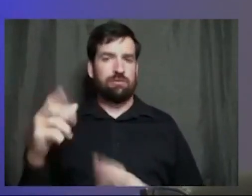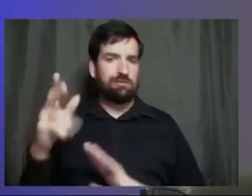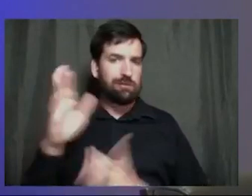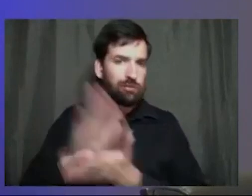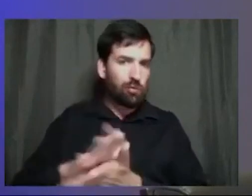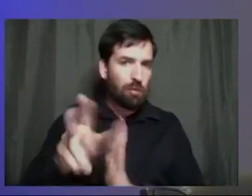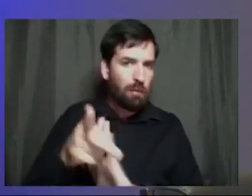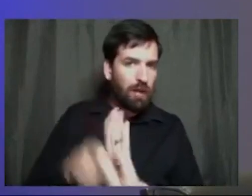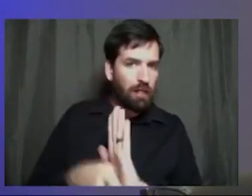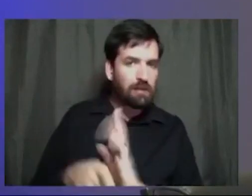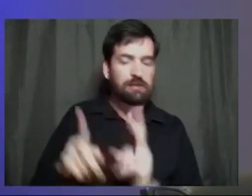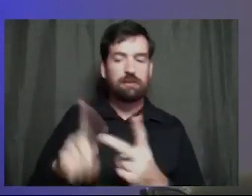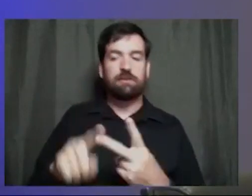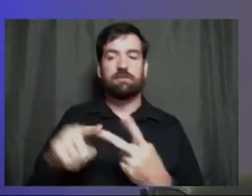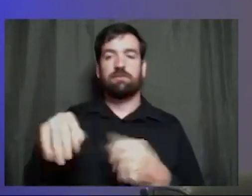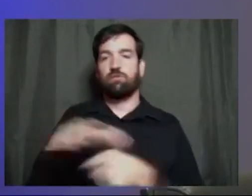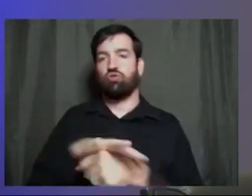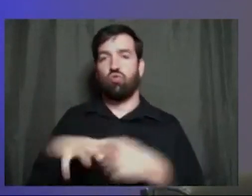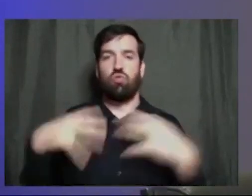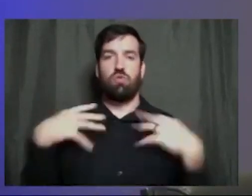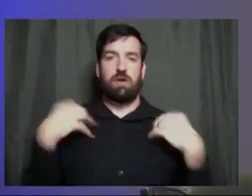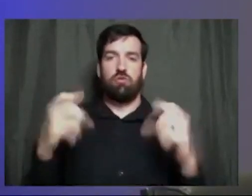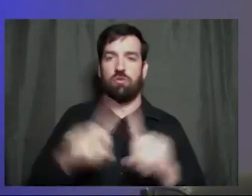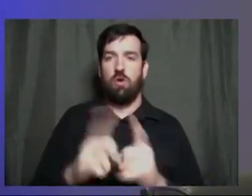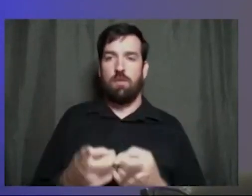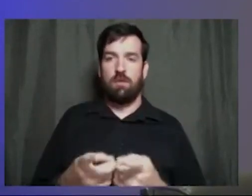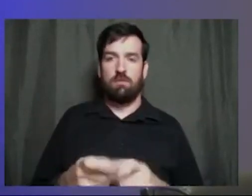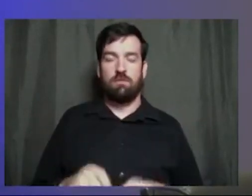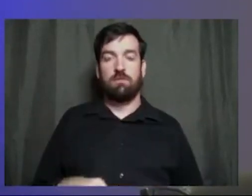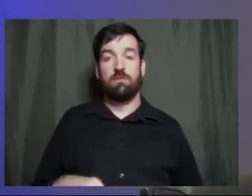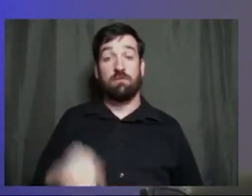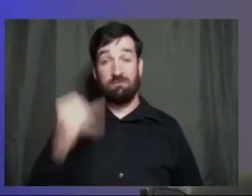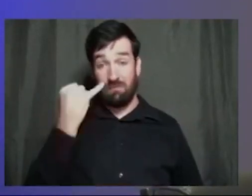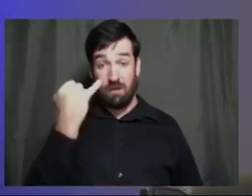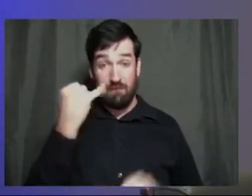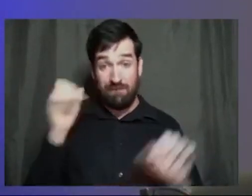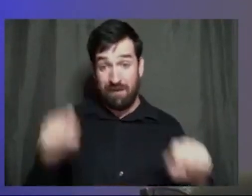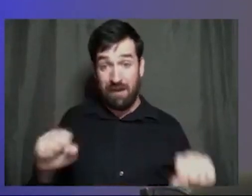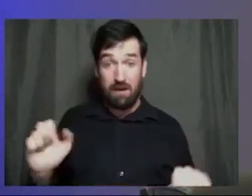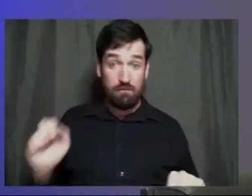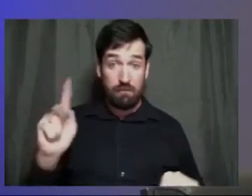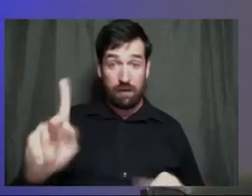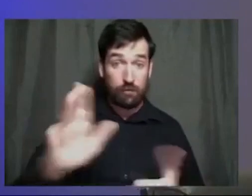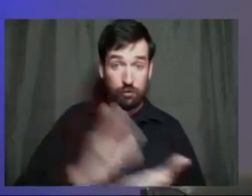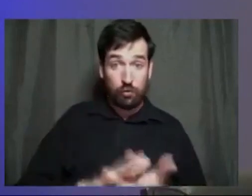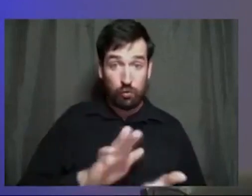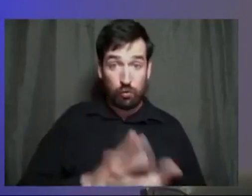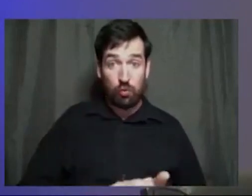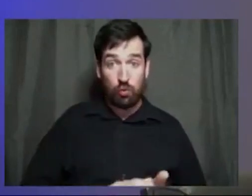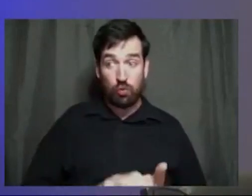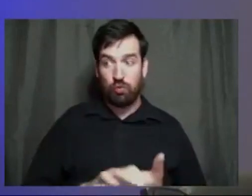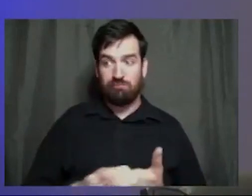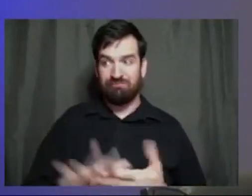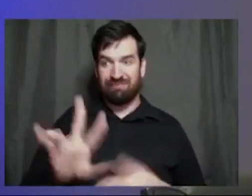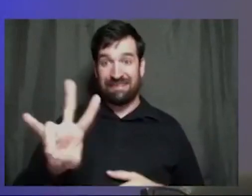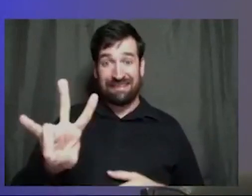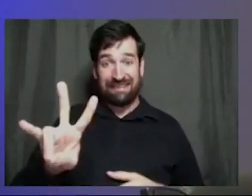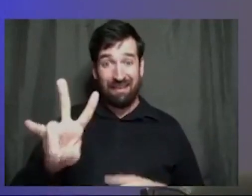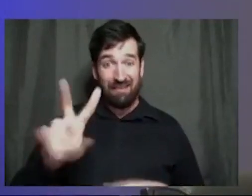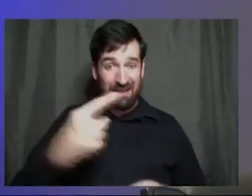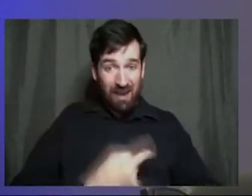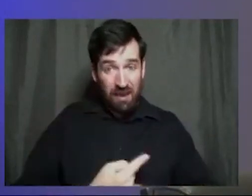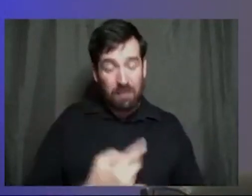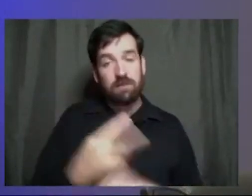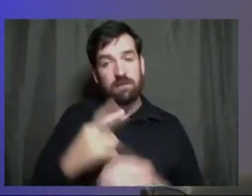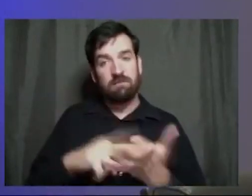health department is. So if it's that you can return to school after 7 days, then if you're at 8, you're